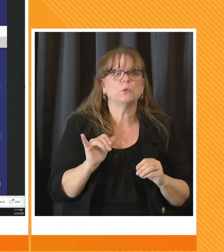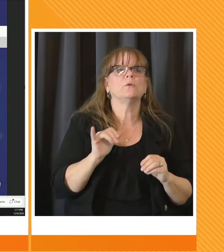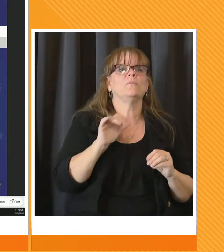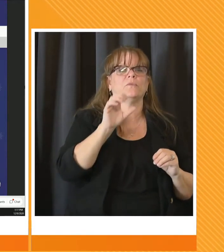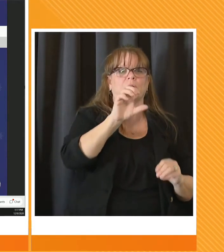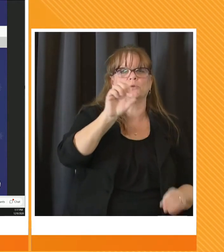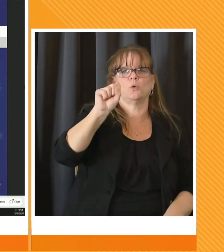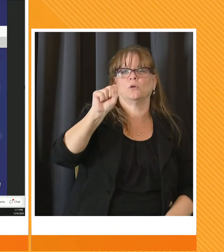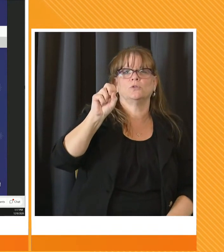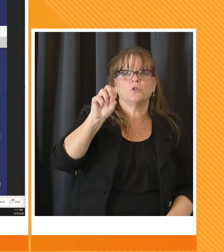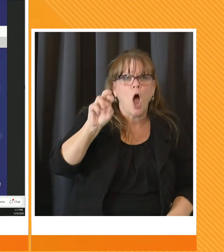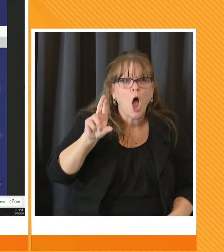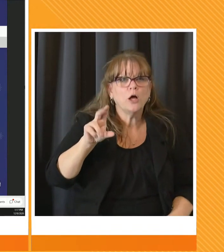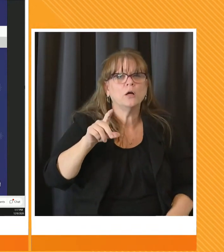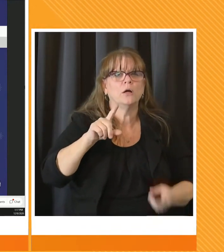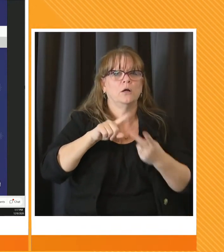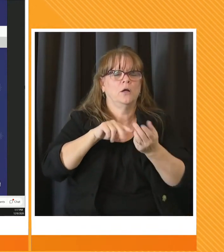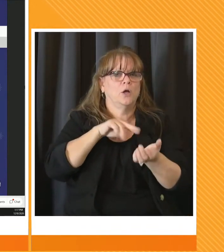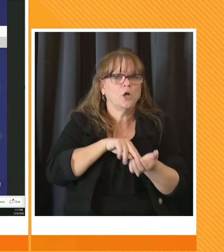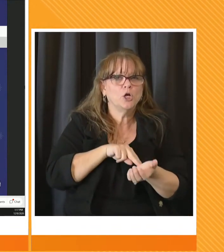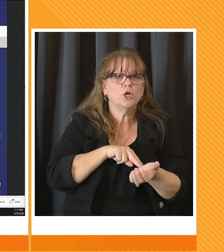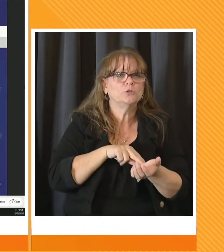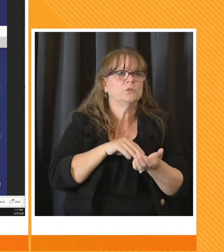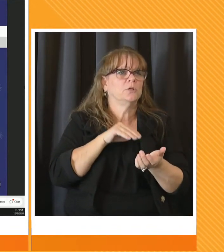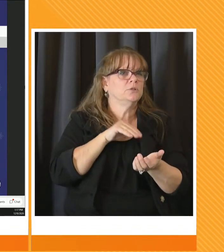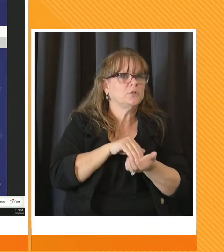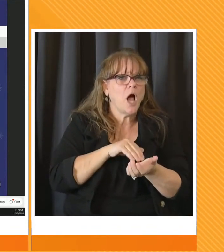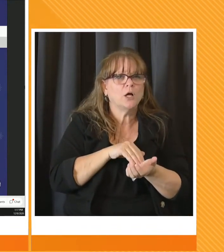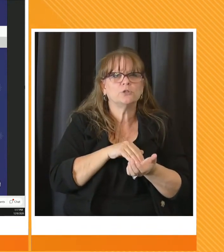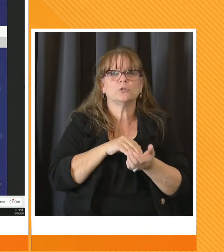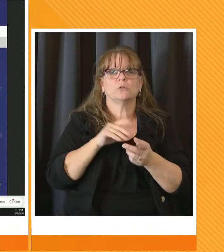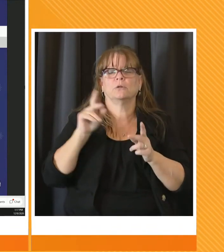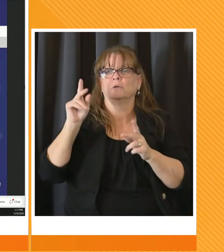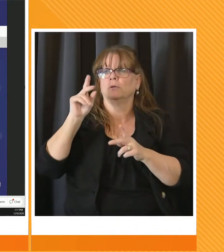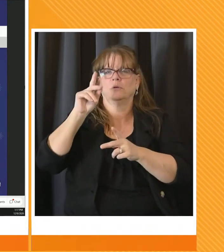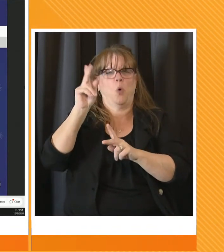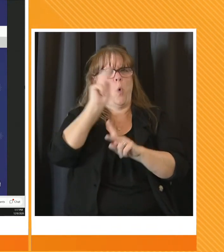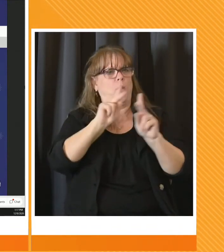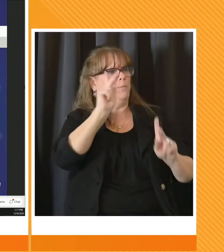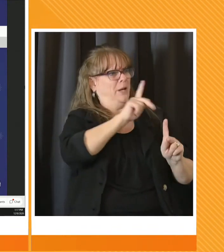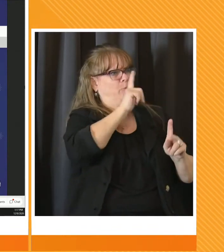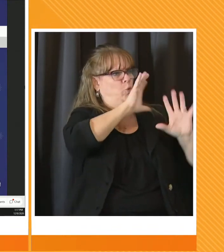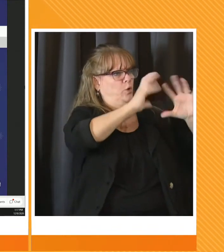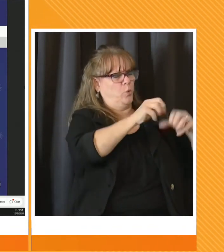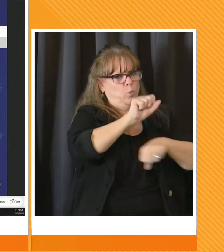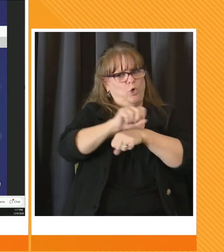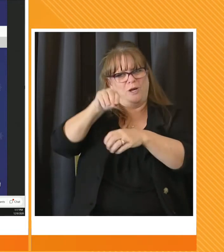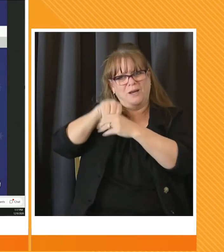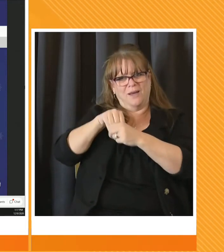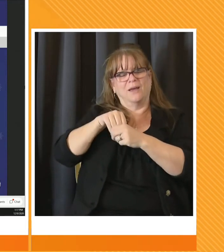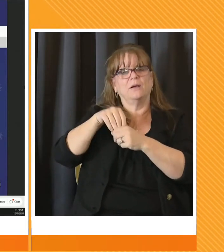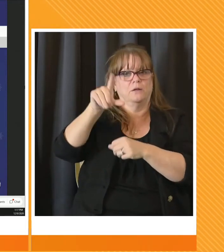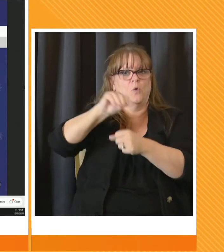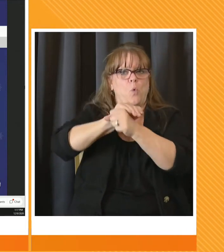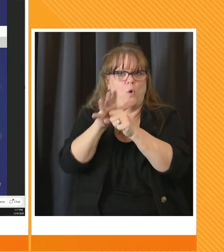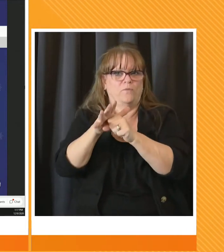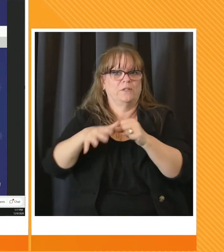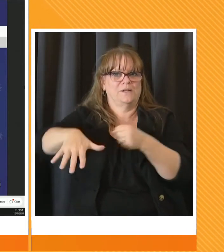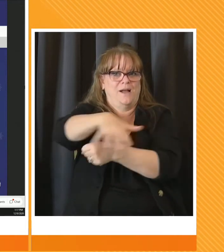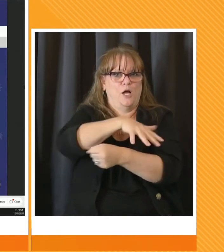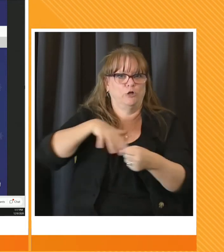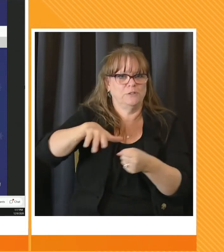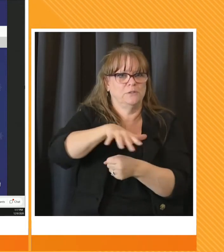hospitals. Also, we know that the staff and residents at long-term care facilities, such as nursing homes, have